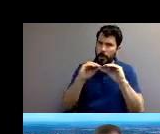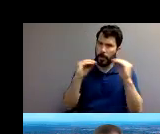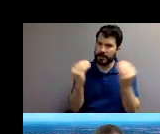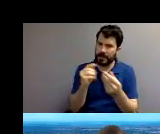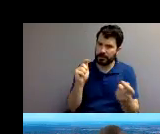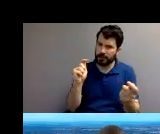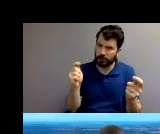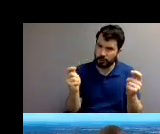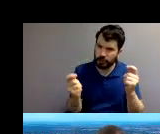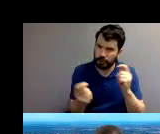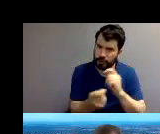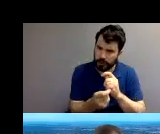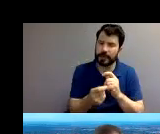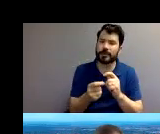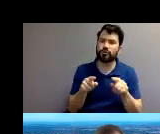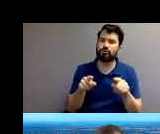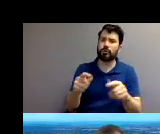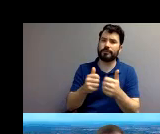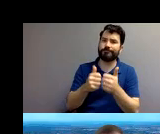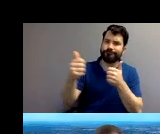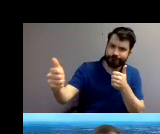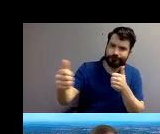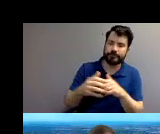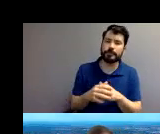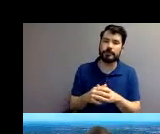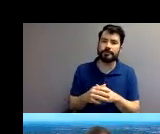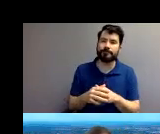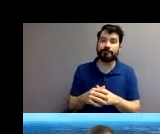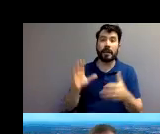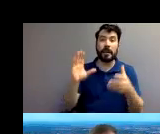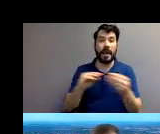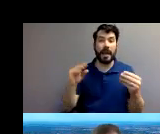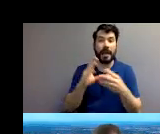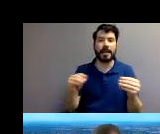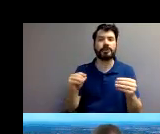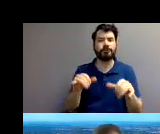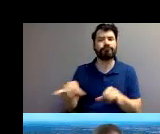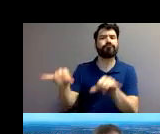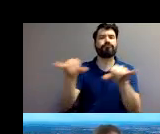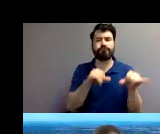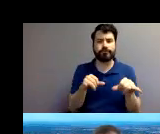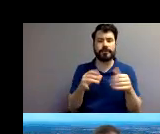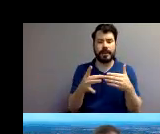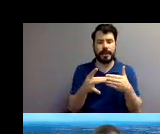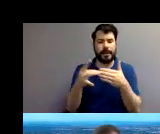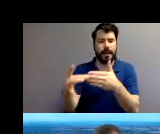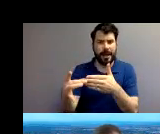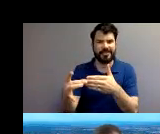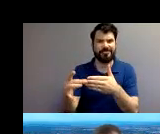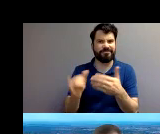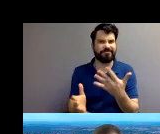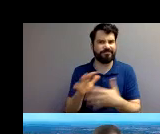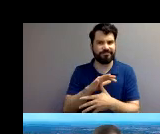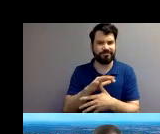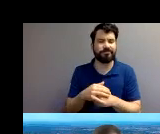these remote changes. Consistency in our messages and guidance is going to be key. Supporting a culture